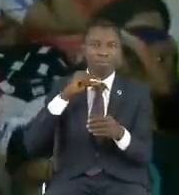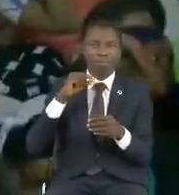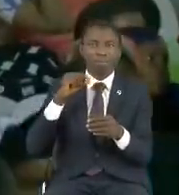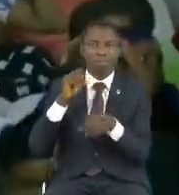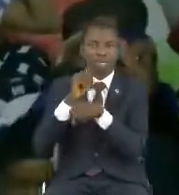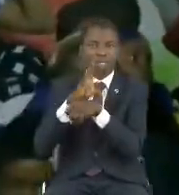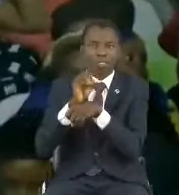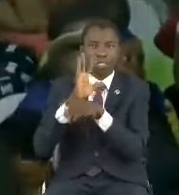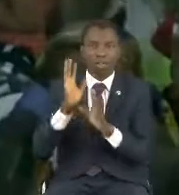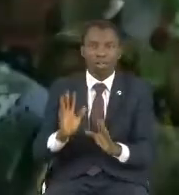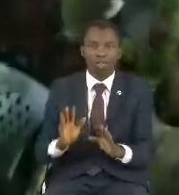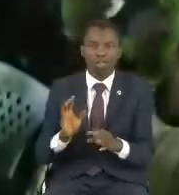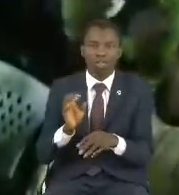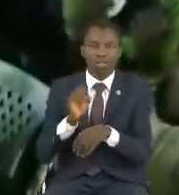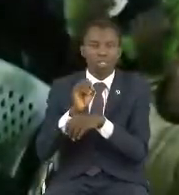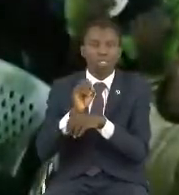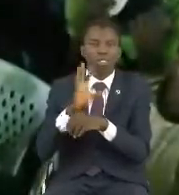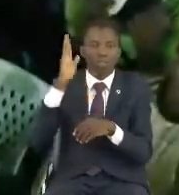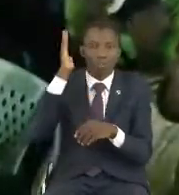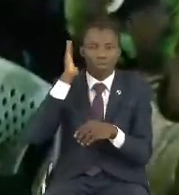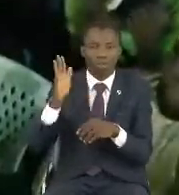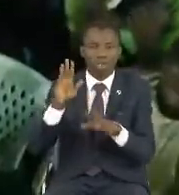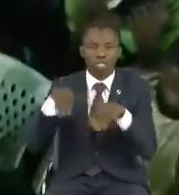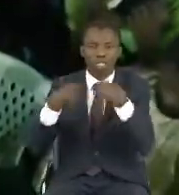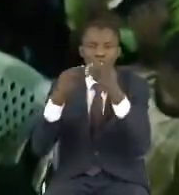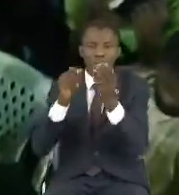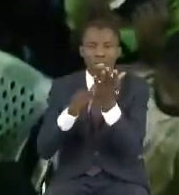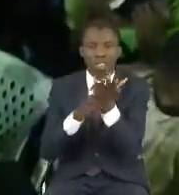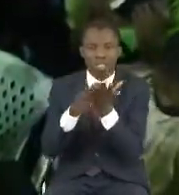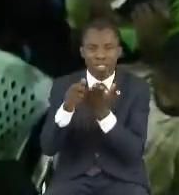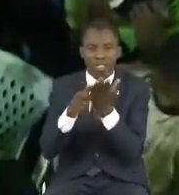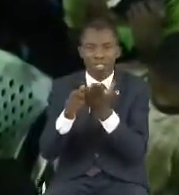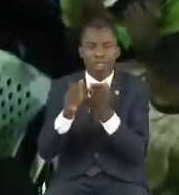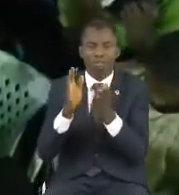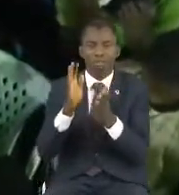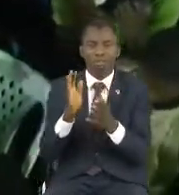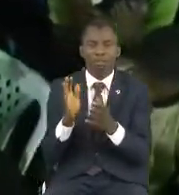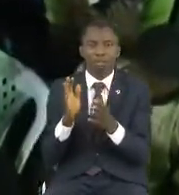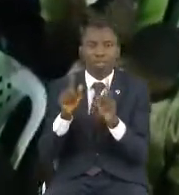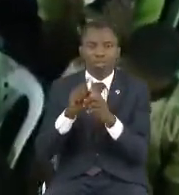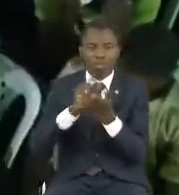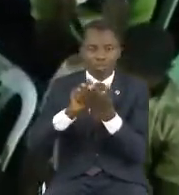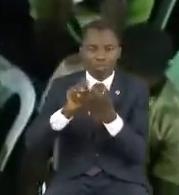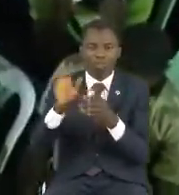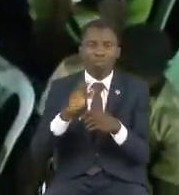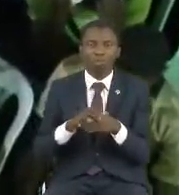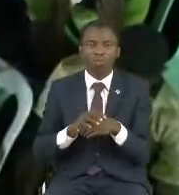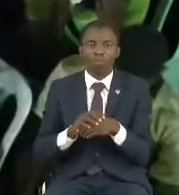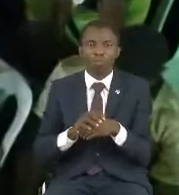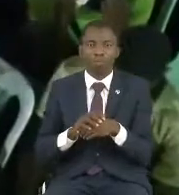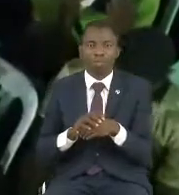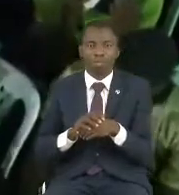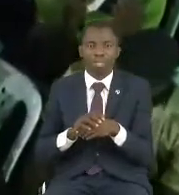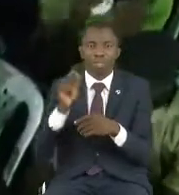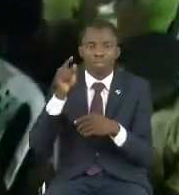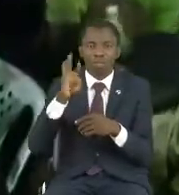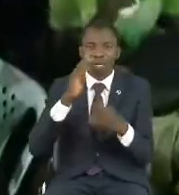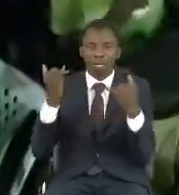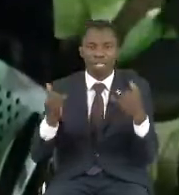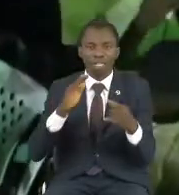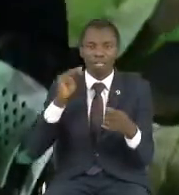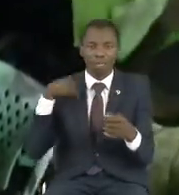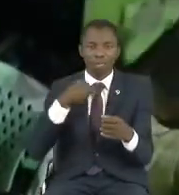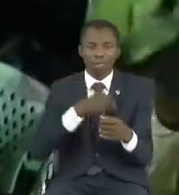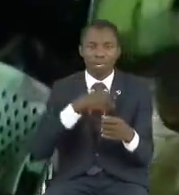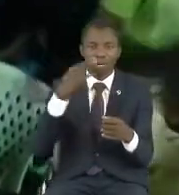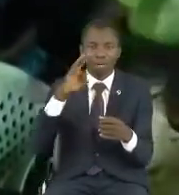fill. You are now a member of the kingdom of God. And